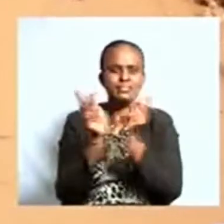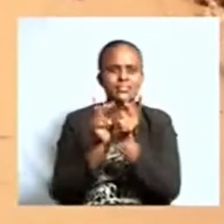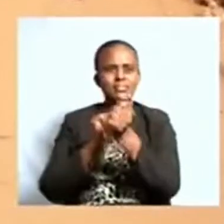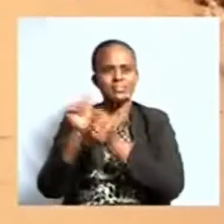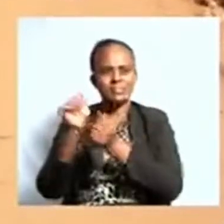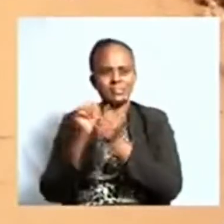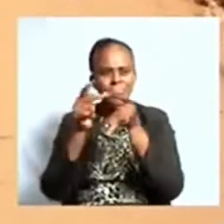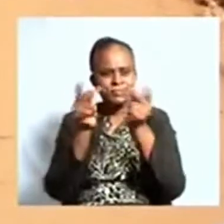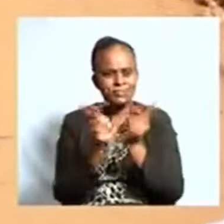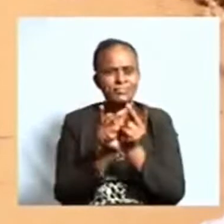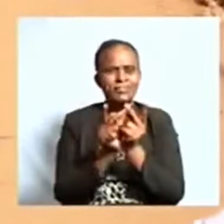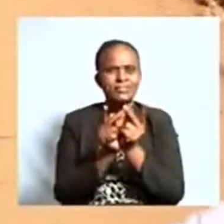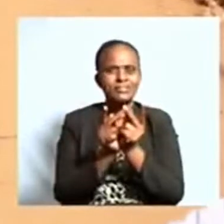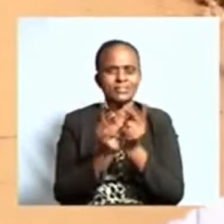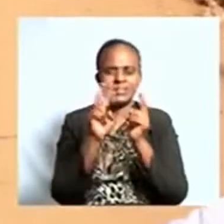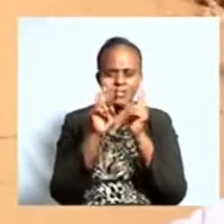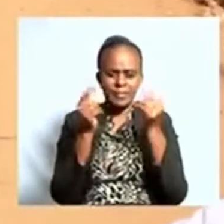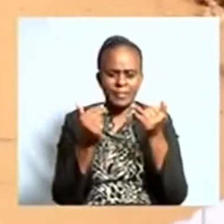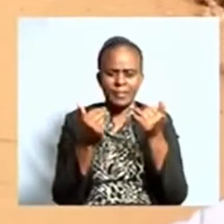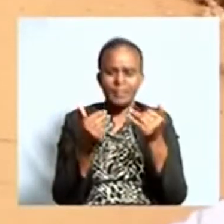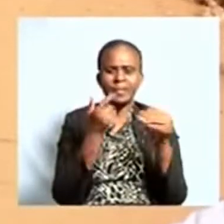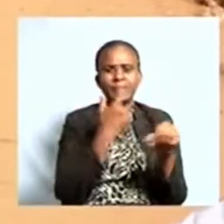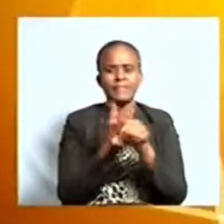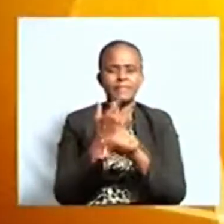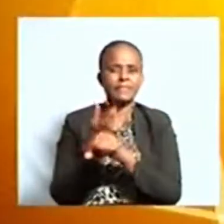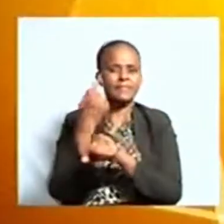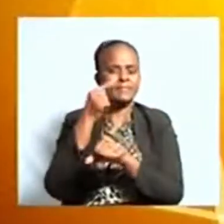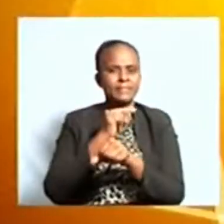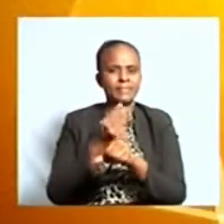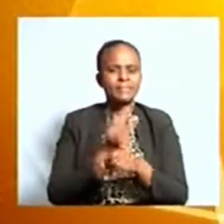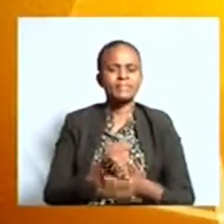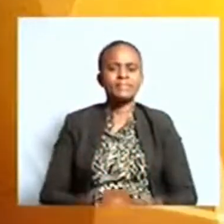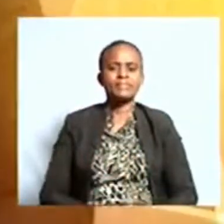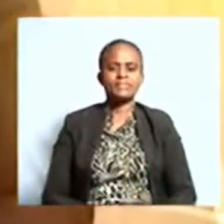ijaidi kuja so enzo nkala yotivutira.